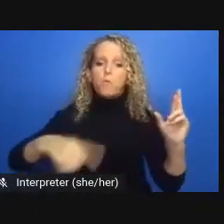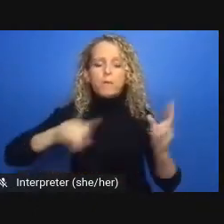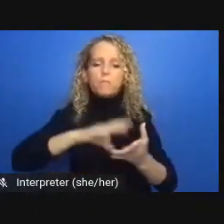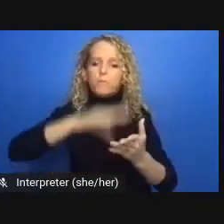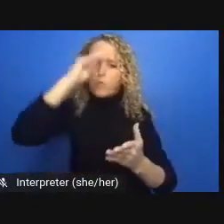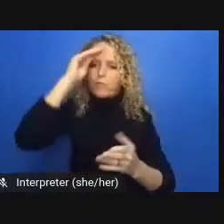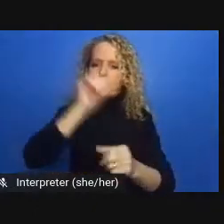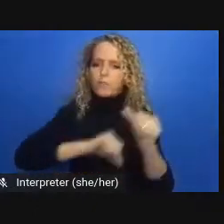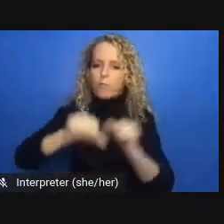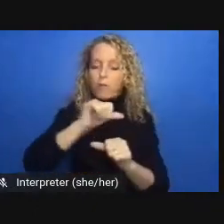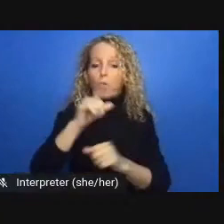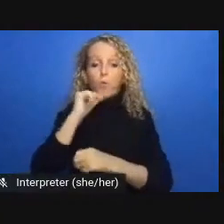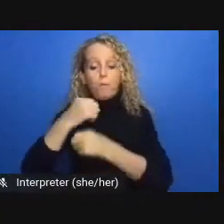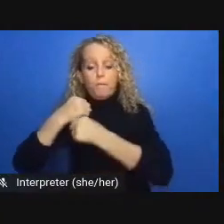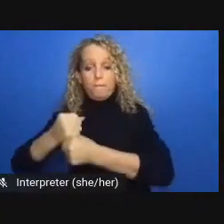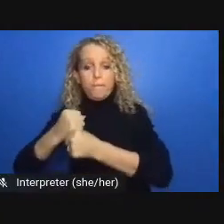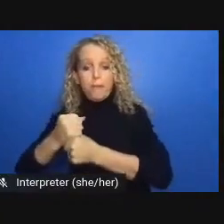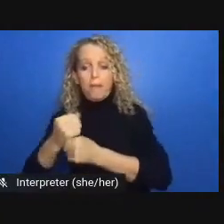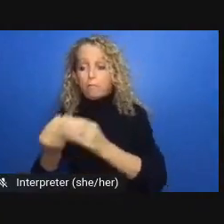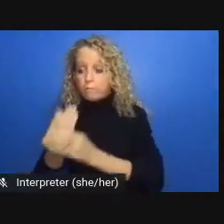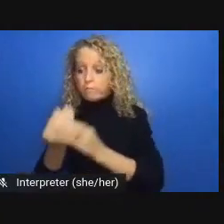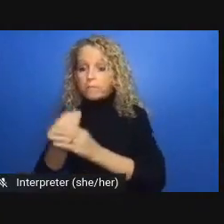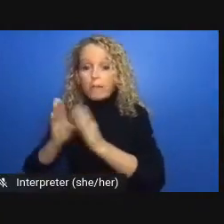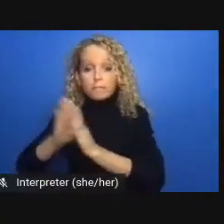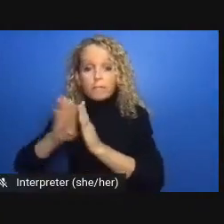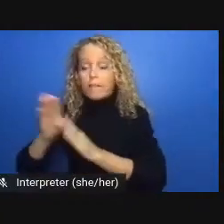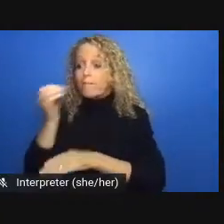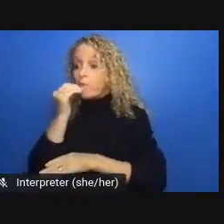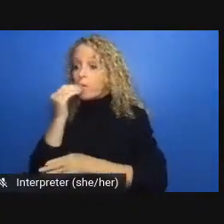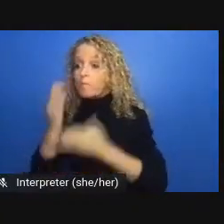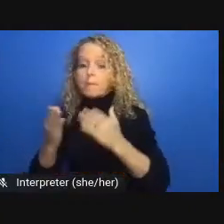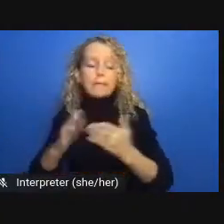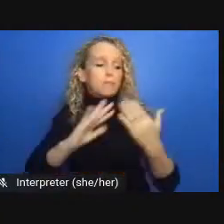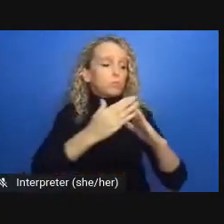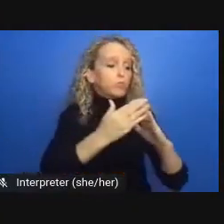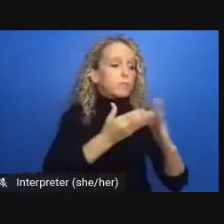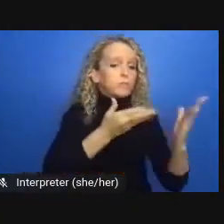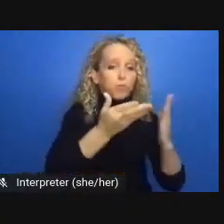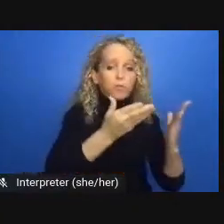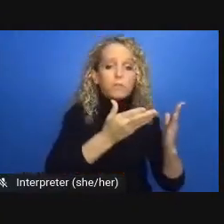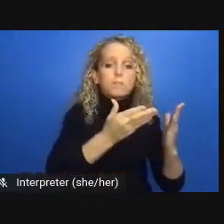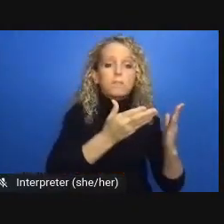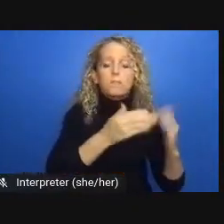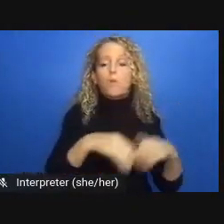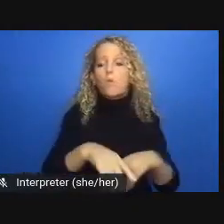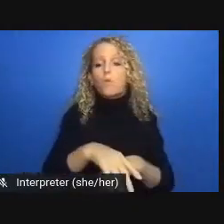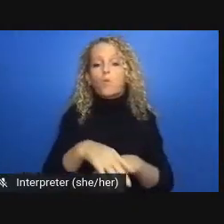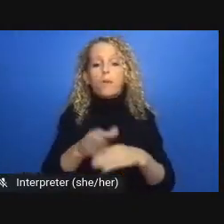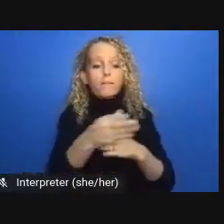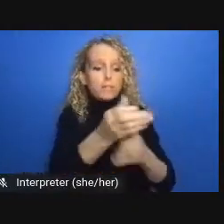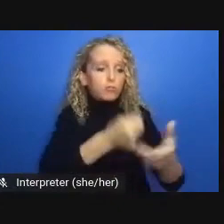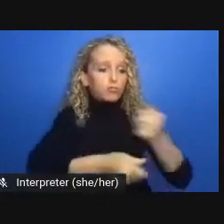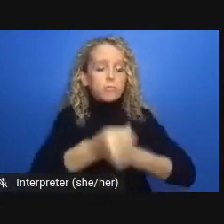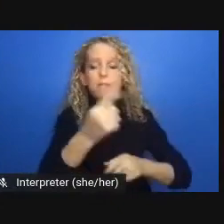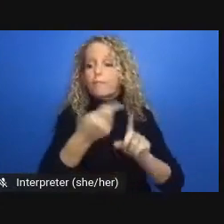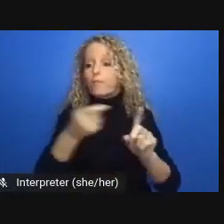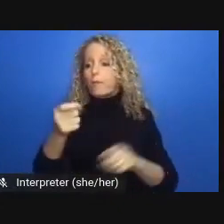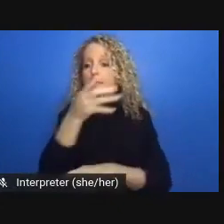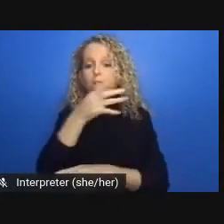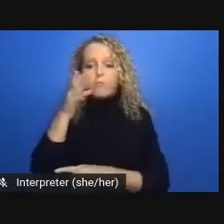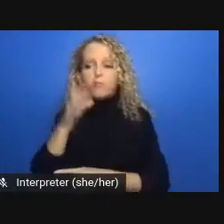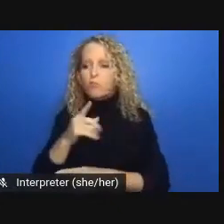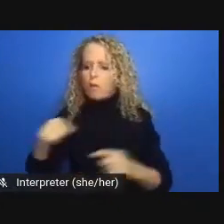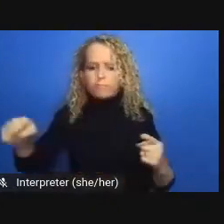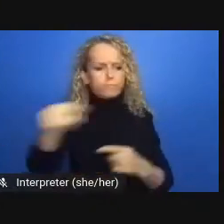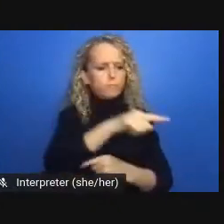about those in the community services sector, or the fisheries can learn from agriculture and vice versa. So I'm really